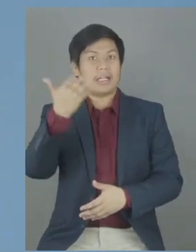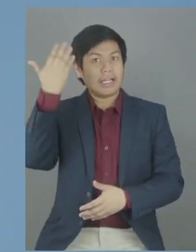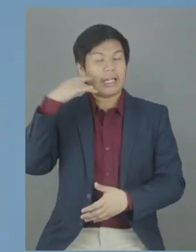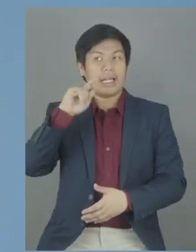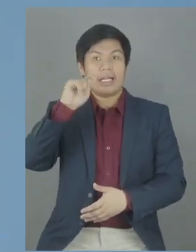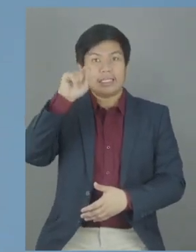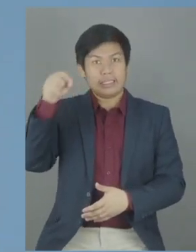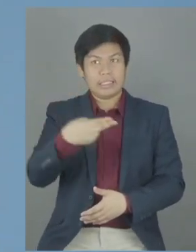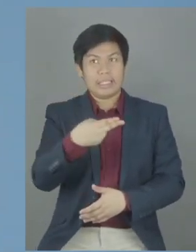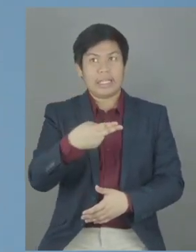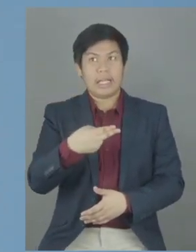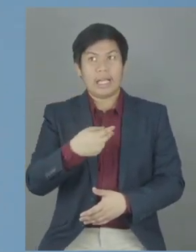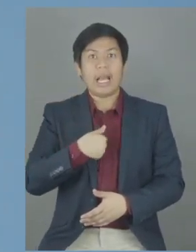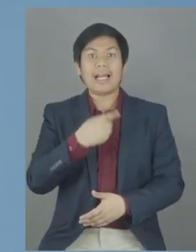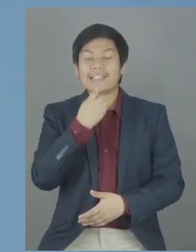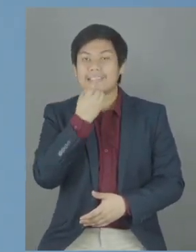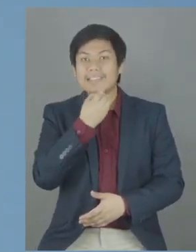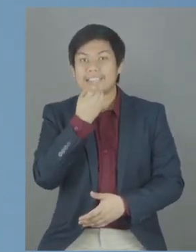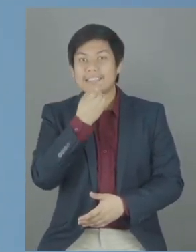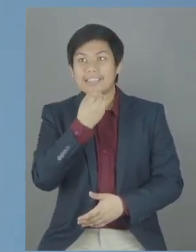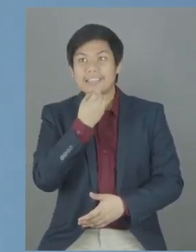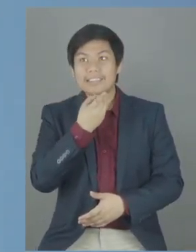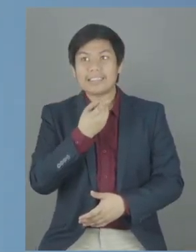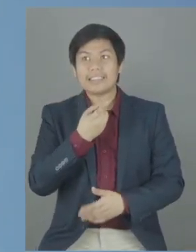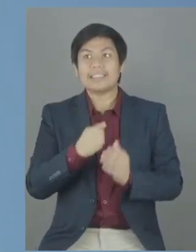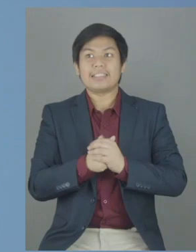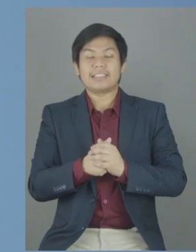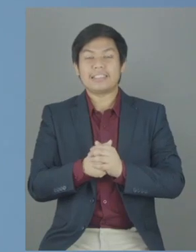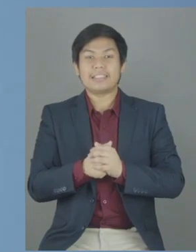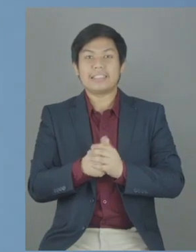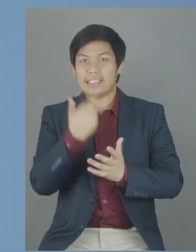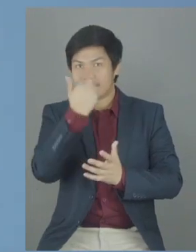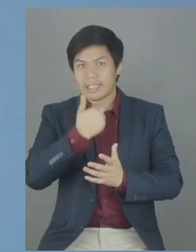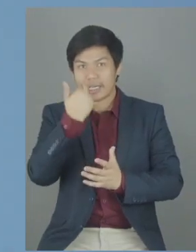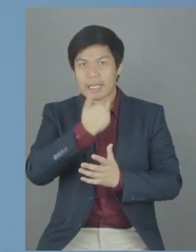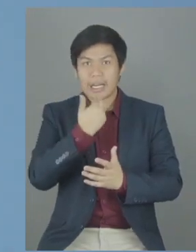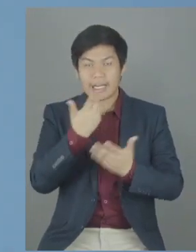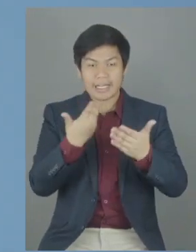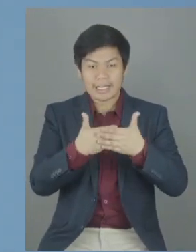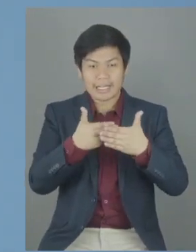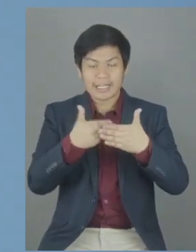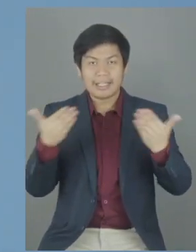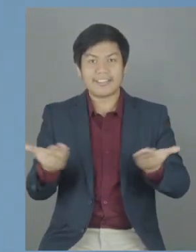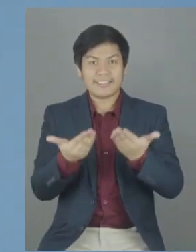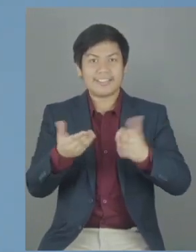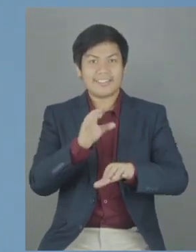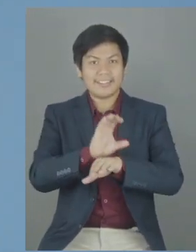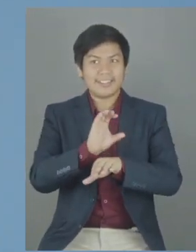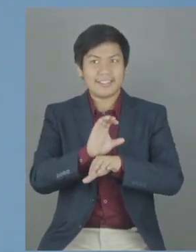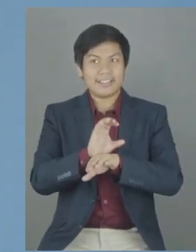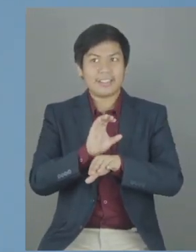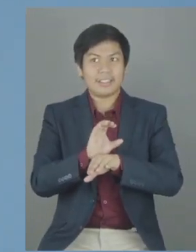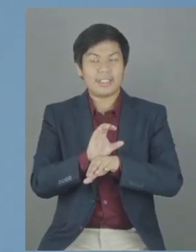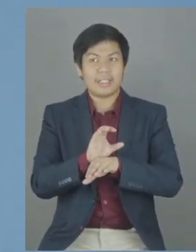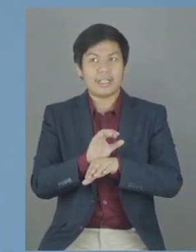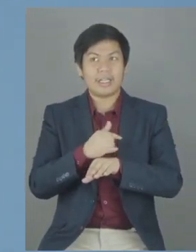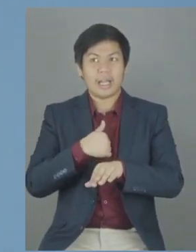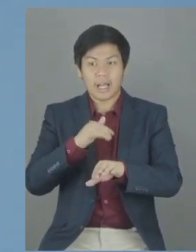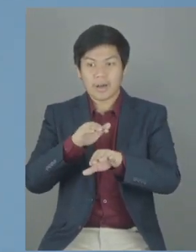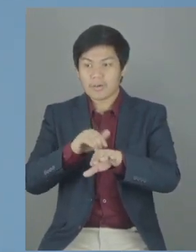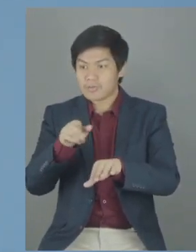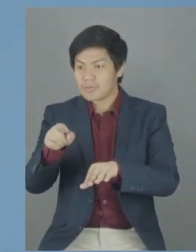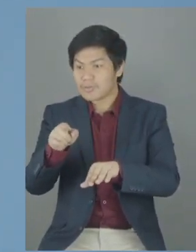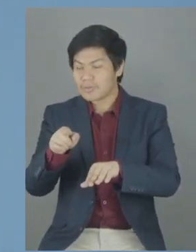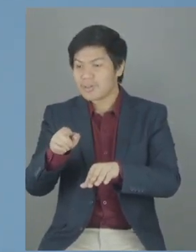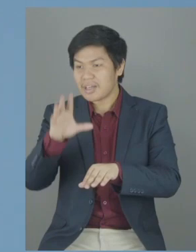Thursday, I was having dinner in a restaurant somewhere here. And I called my son, video